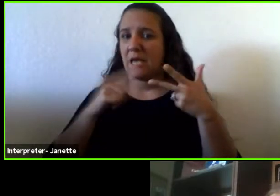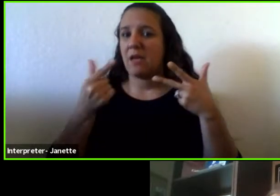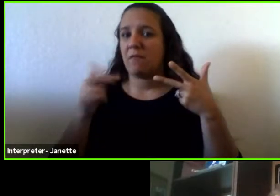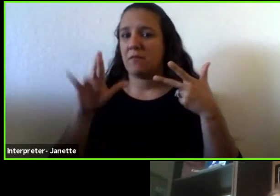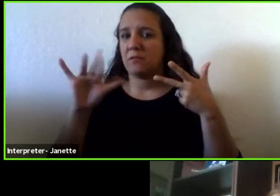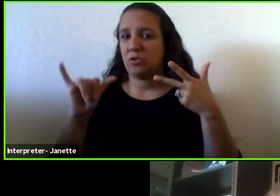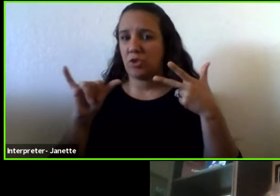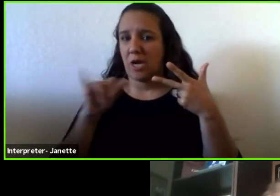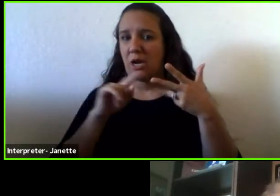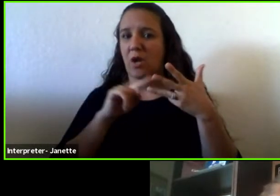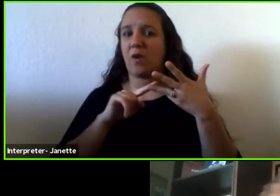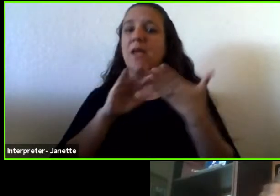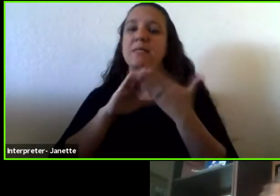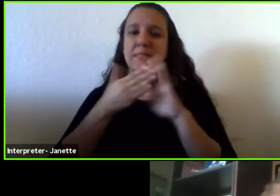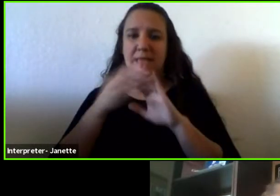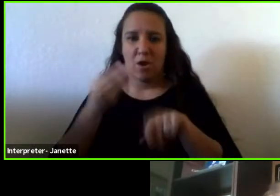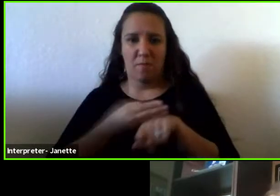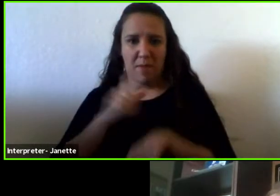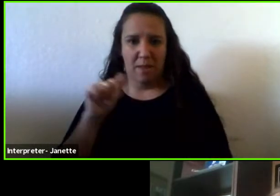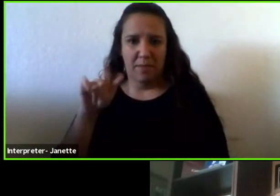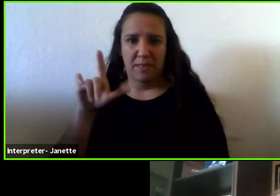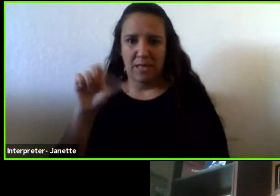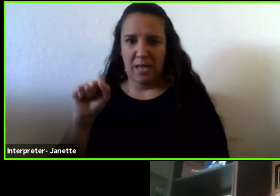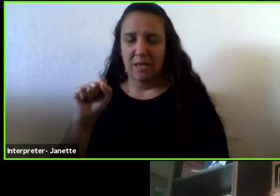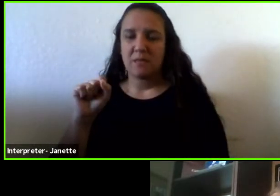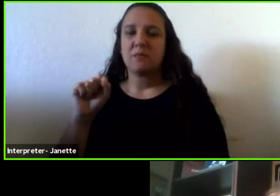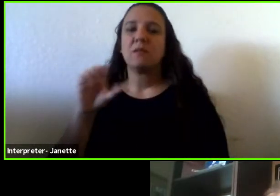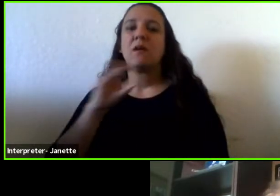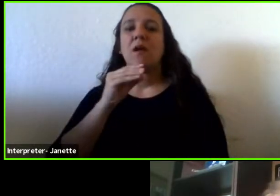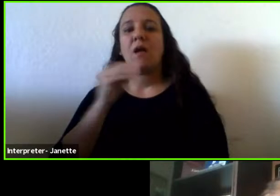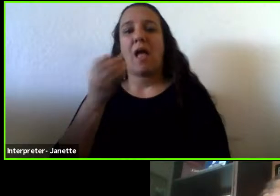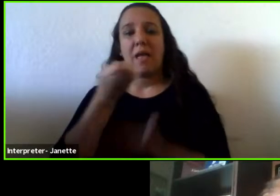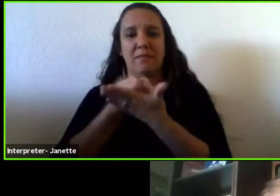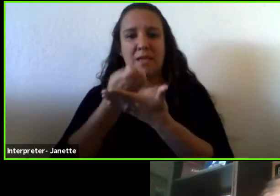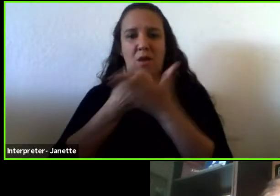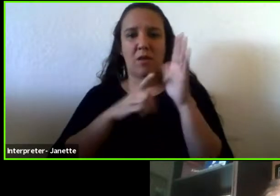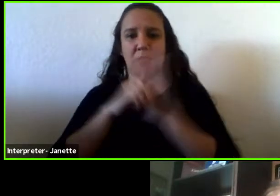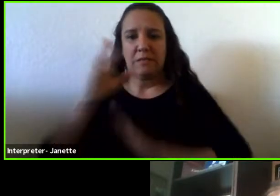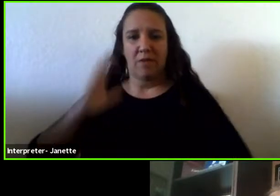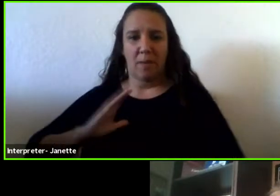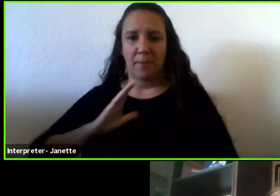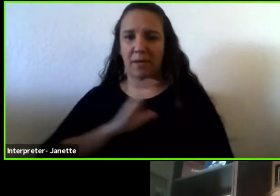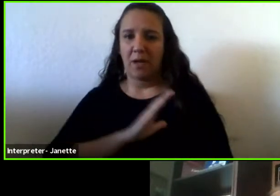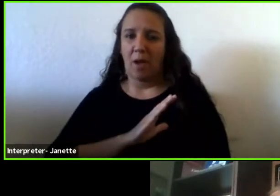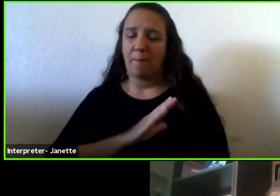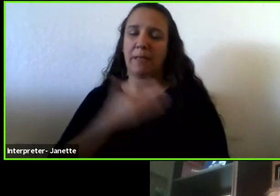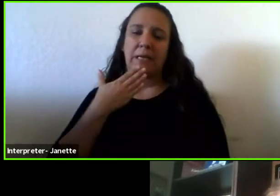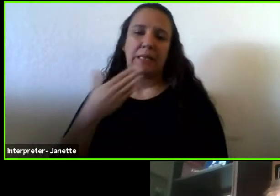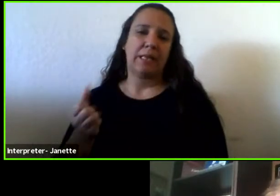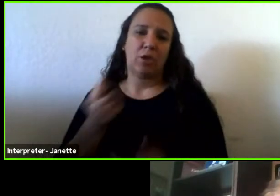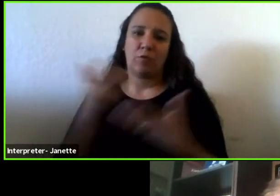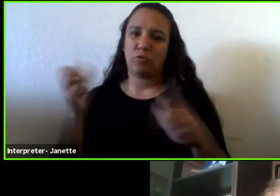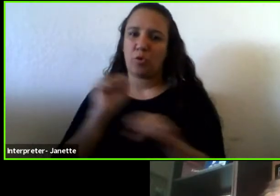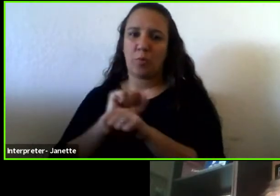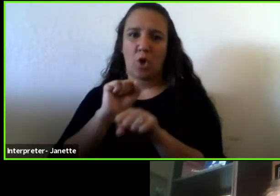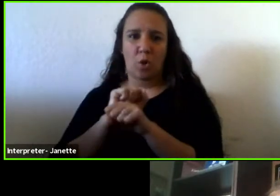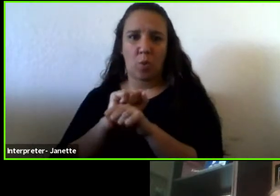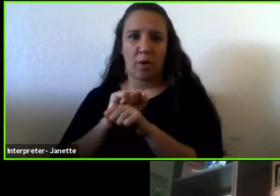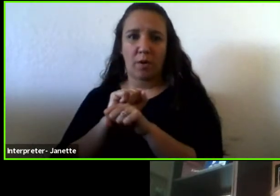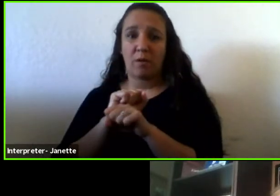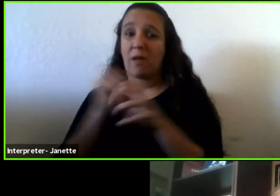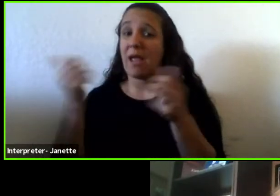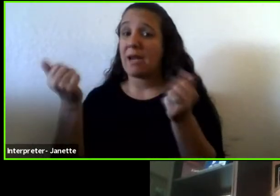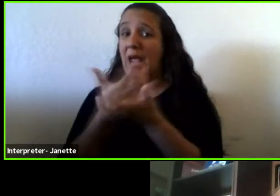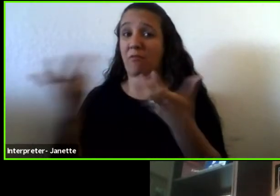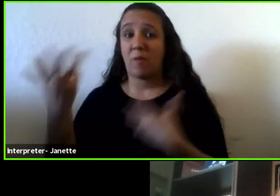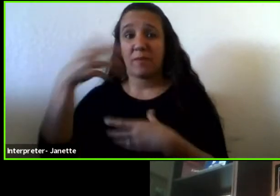to the town of Miami Lakes and the Economic Development Committee for all your hard work and so forth. And I want to thank everybody that participated